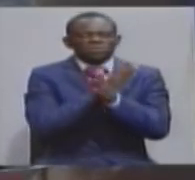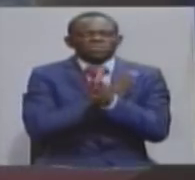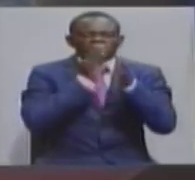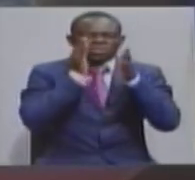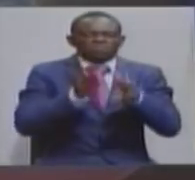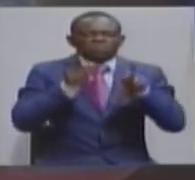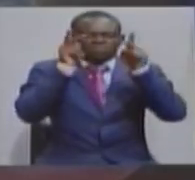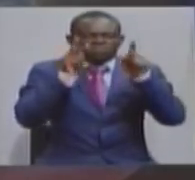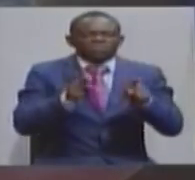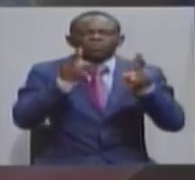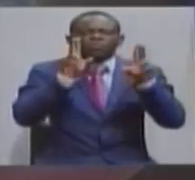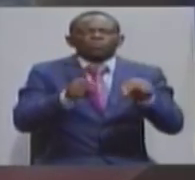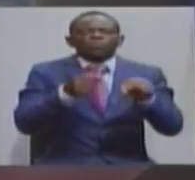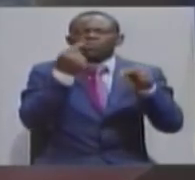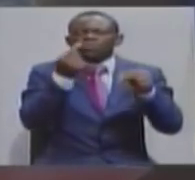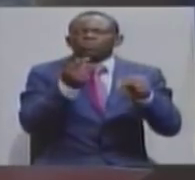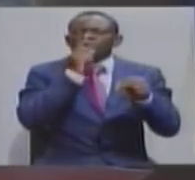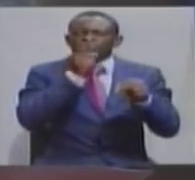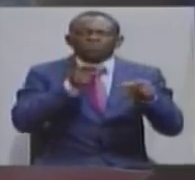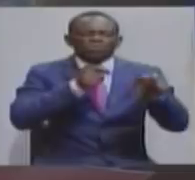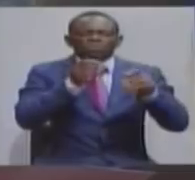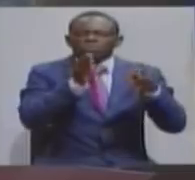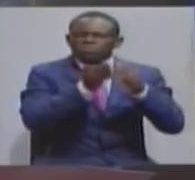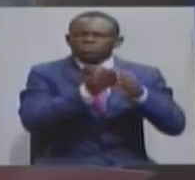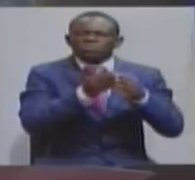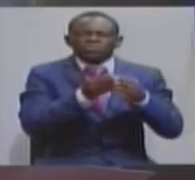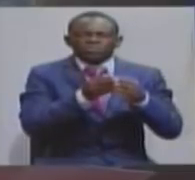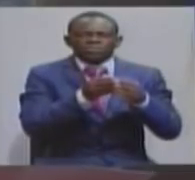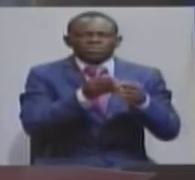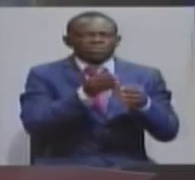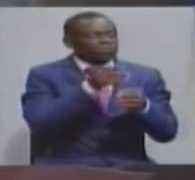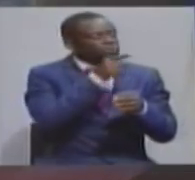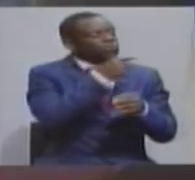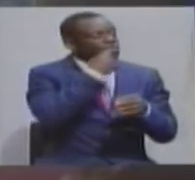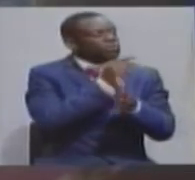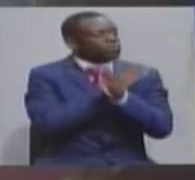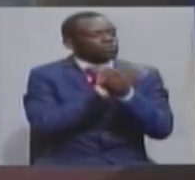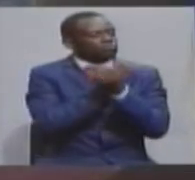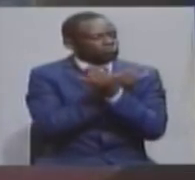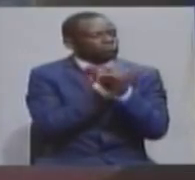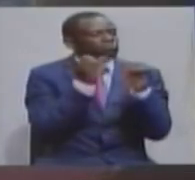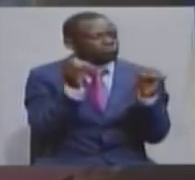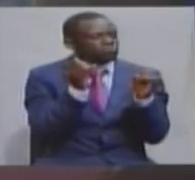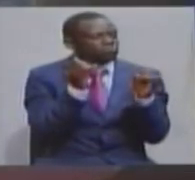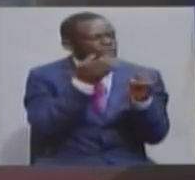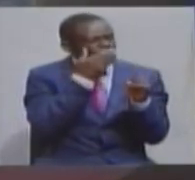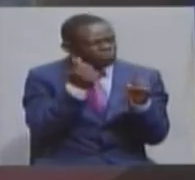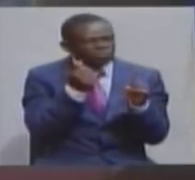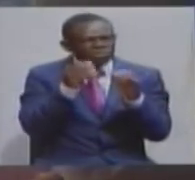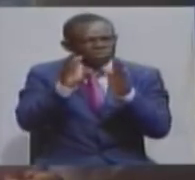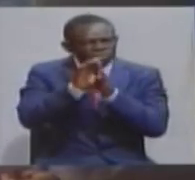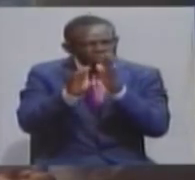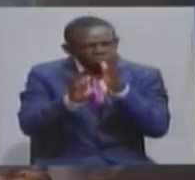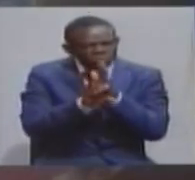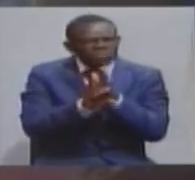passion about these issues that we're talking about? 50 years down the line after independence, we still are talking about the Constitution, Public Order